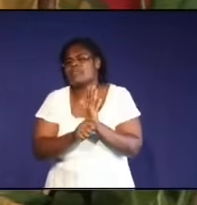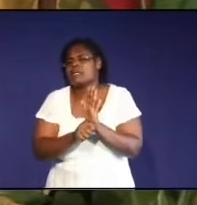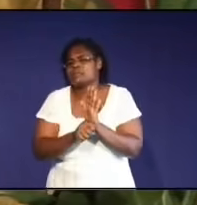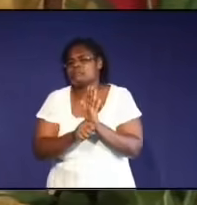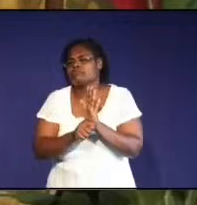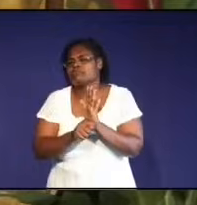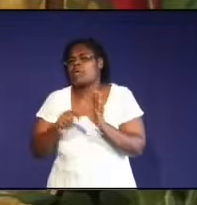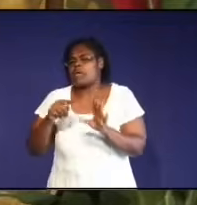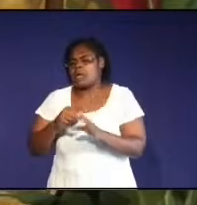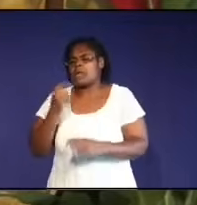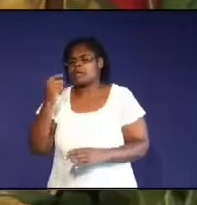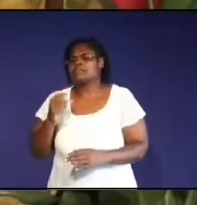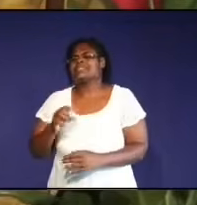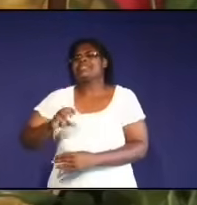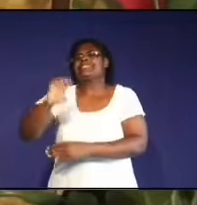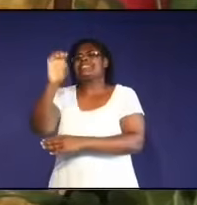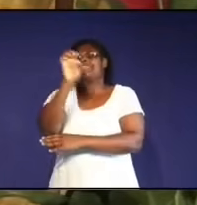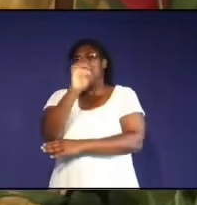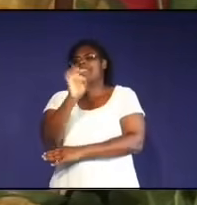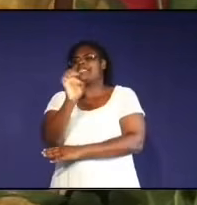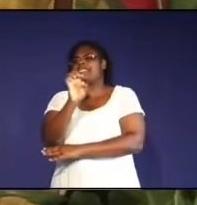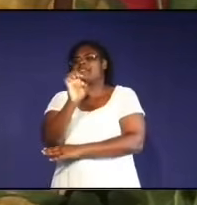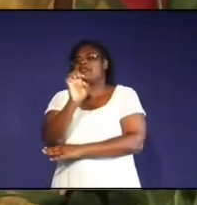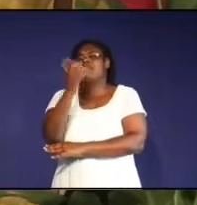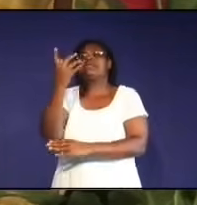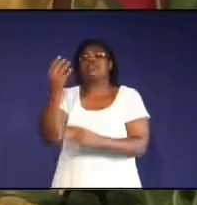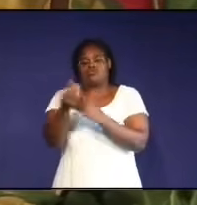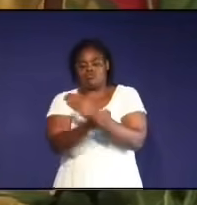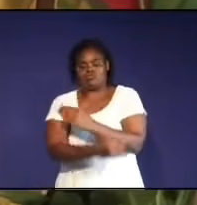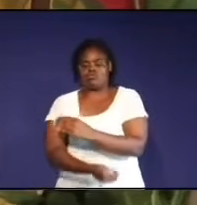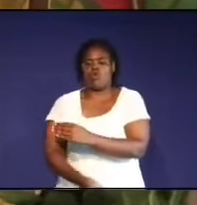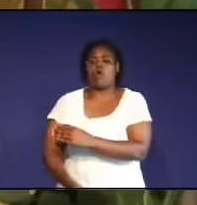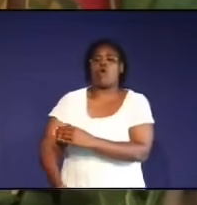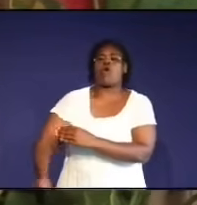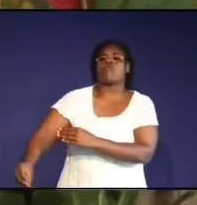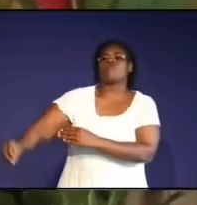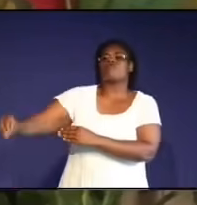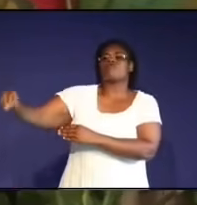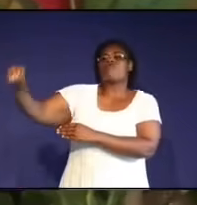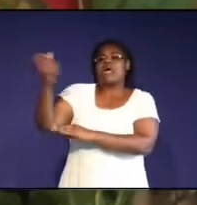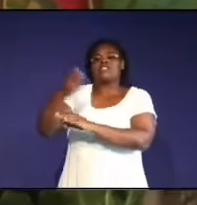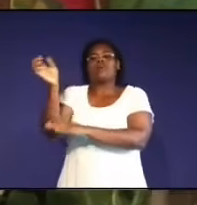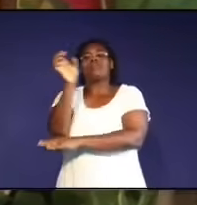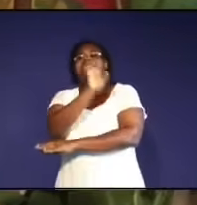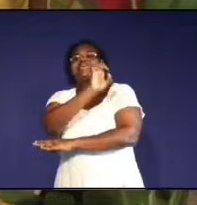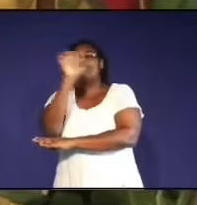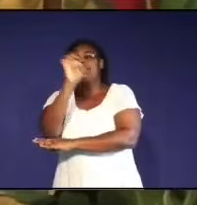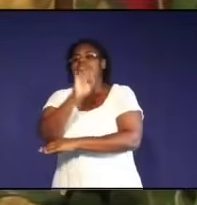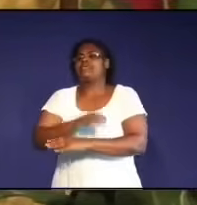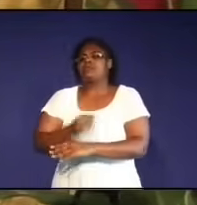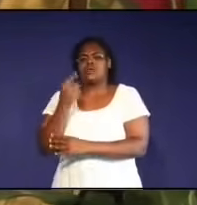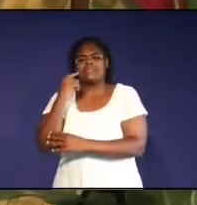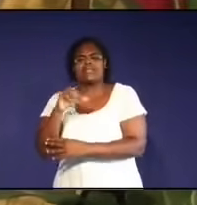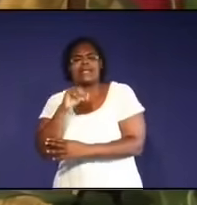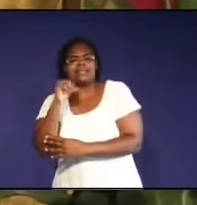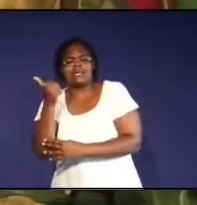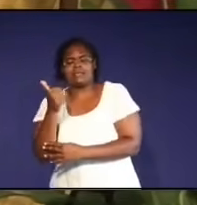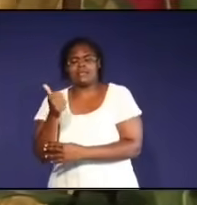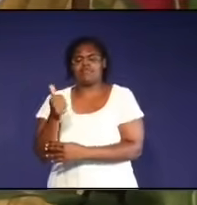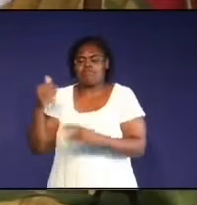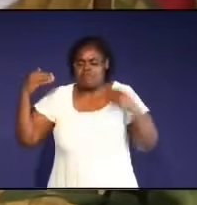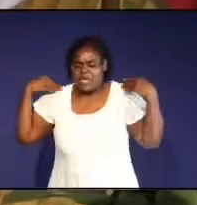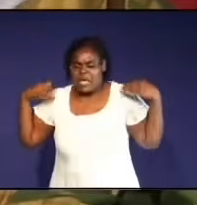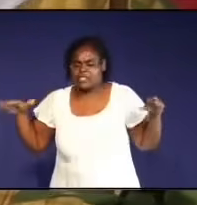to be in God's favored position. So John said, I'm seeing this other angel coming